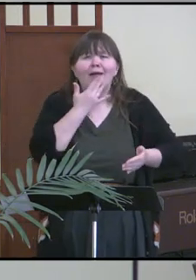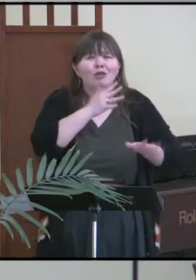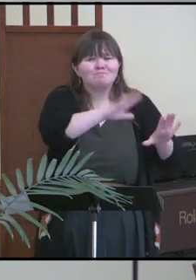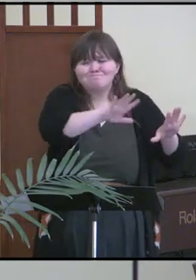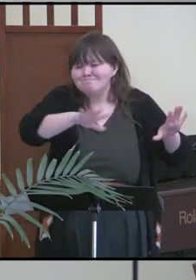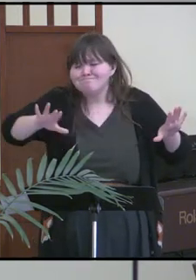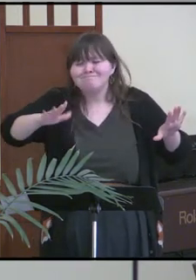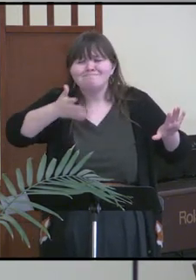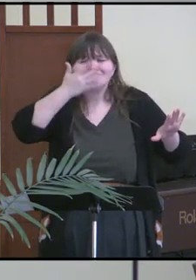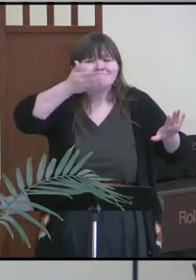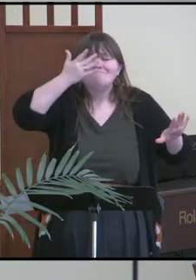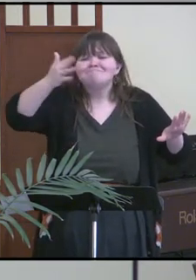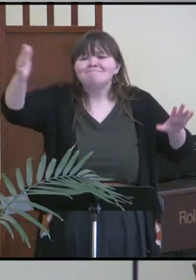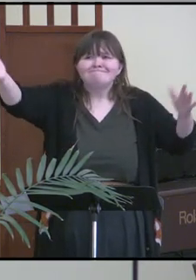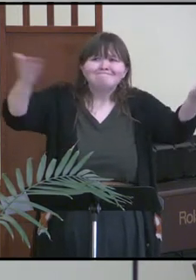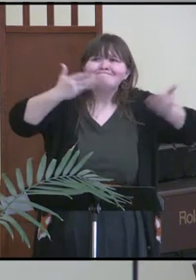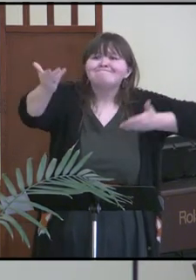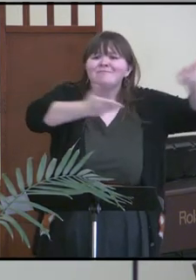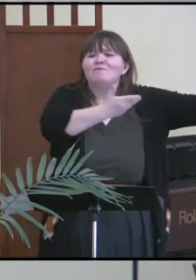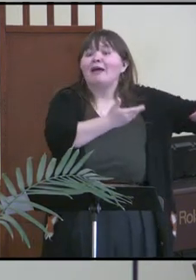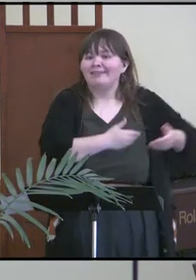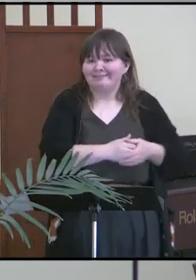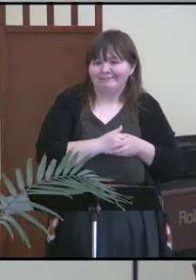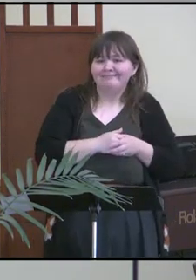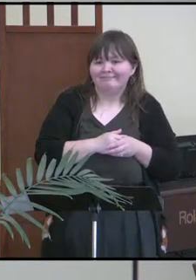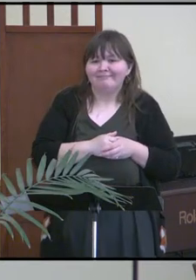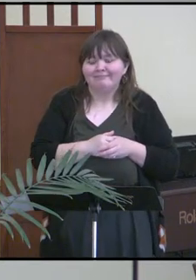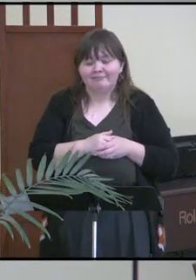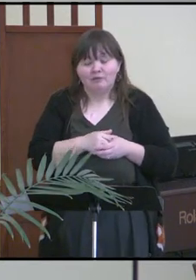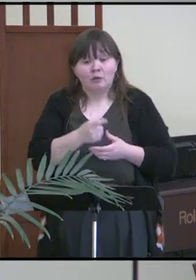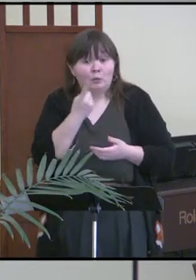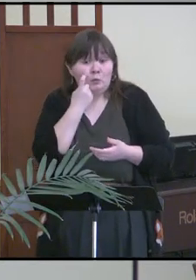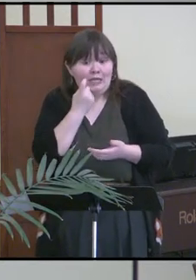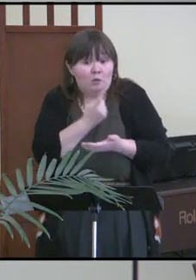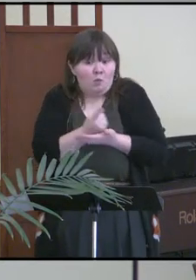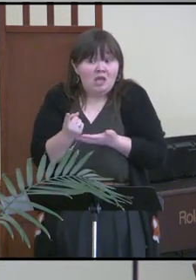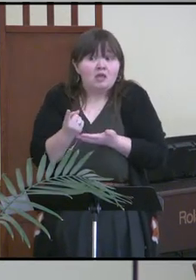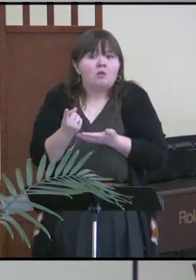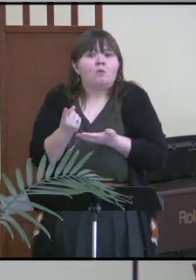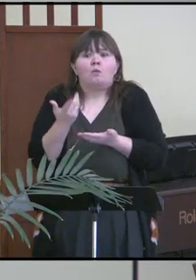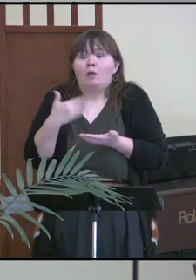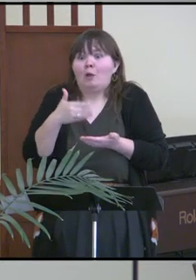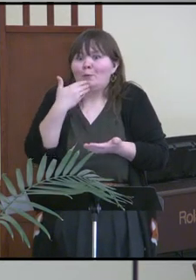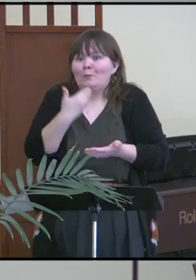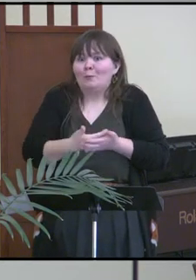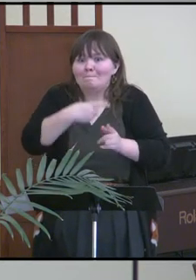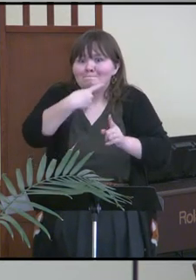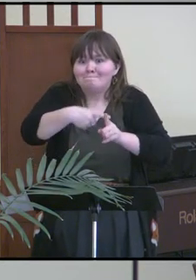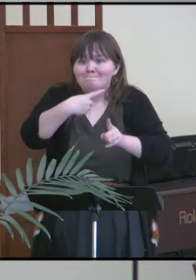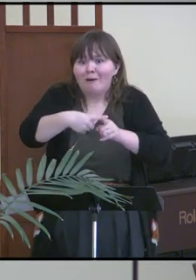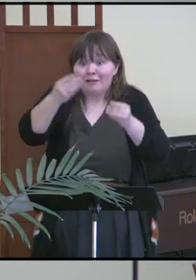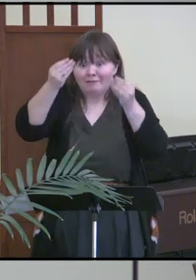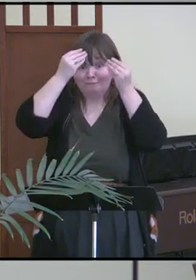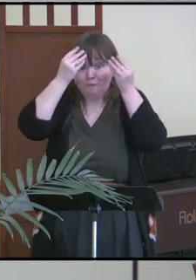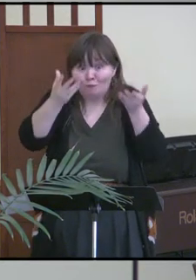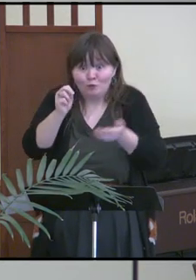and scents. And just in the last few weeks, we've had some really positive developments about our